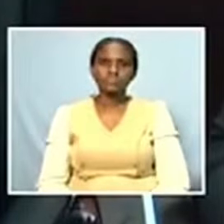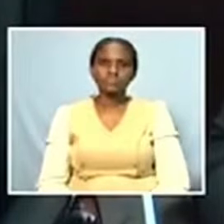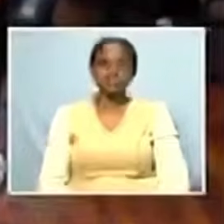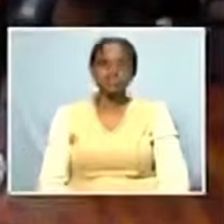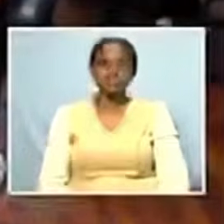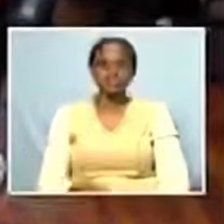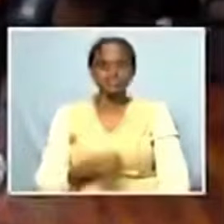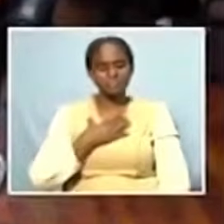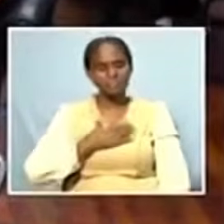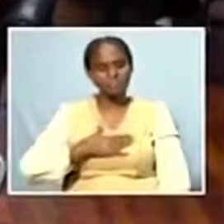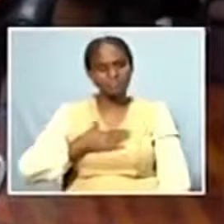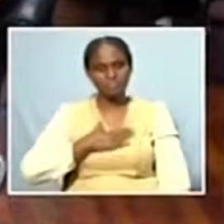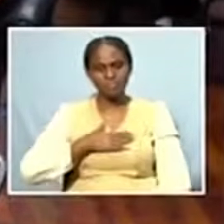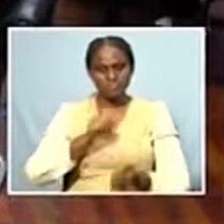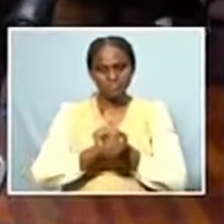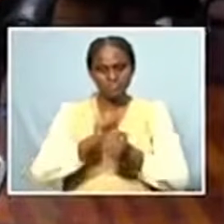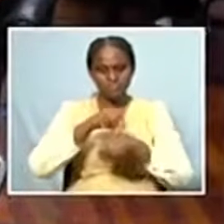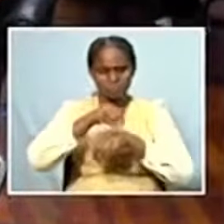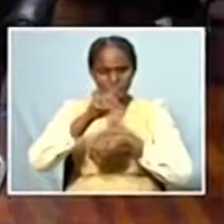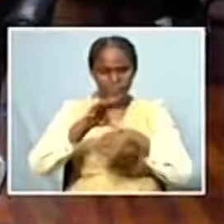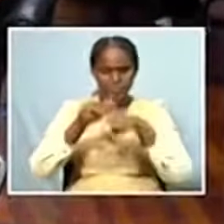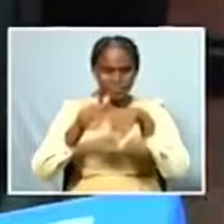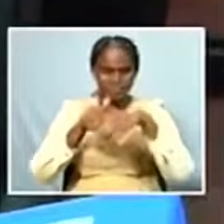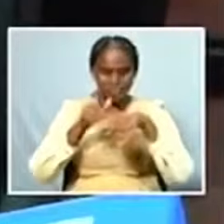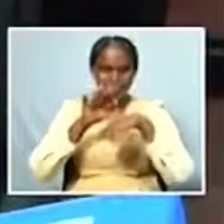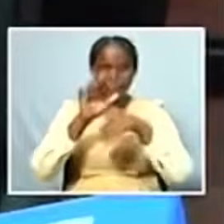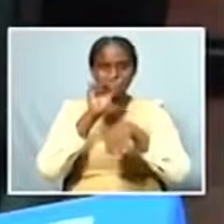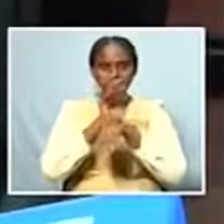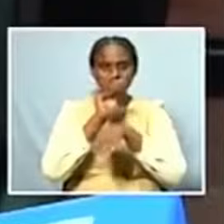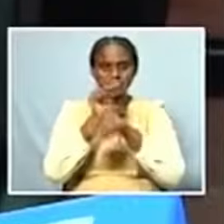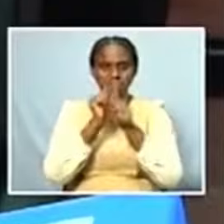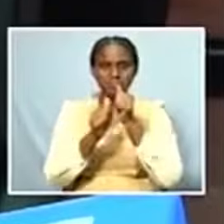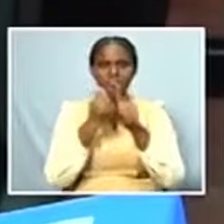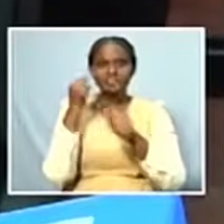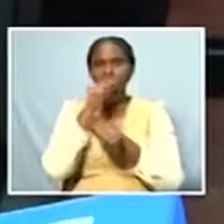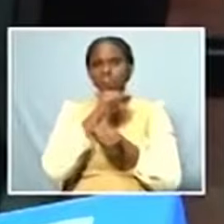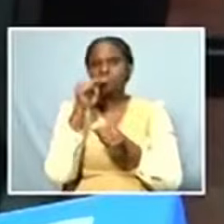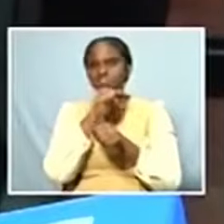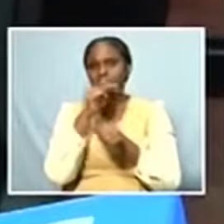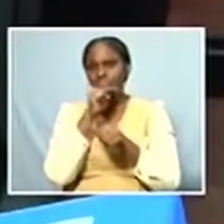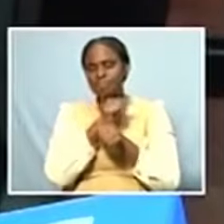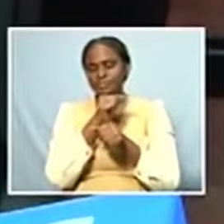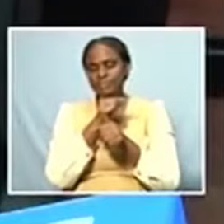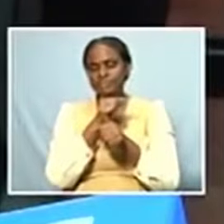And please, you are guided to withdraw your statement, which is misleading,